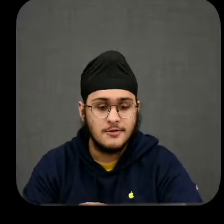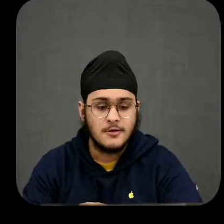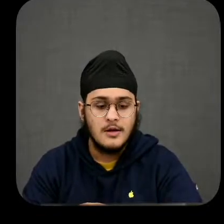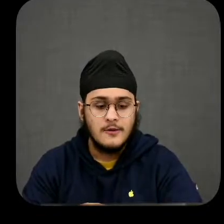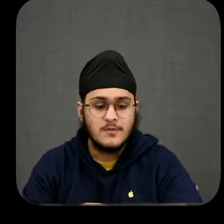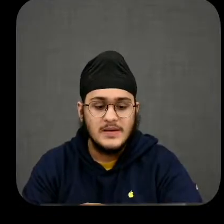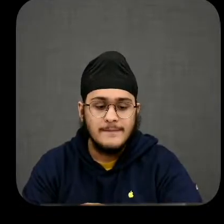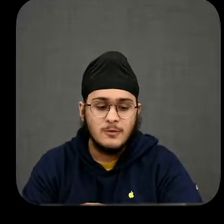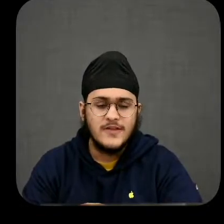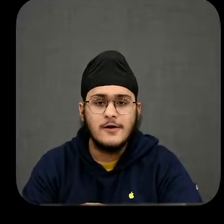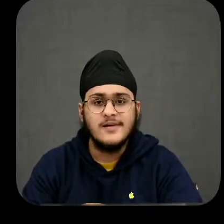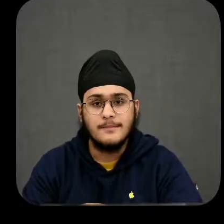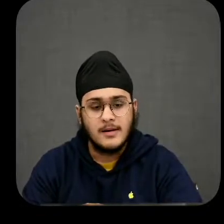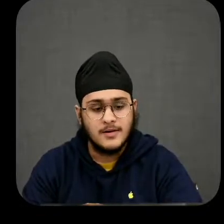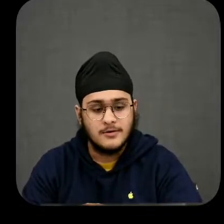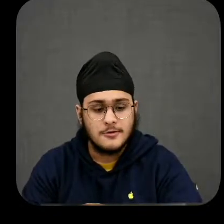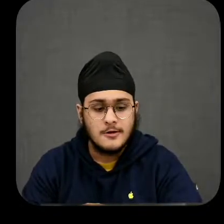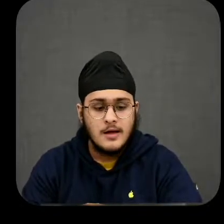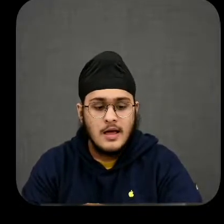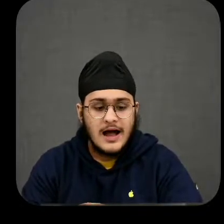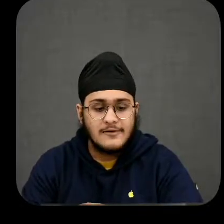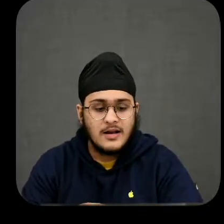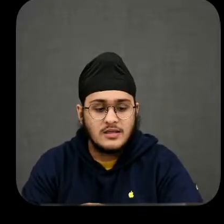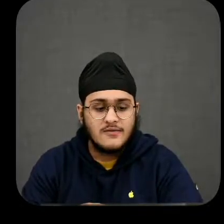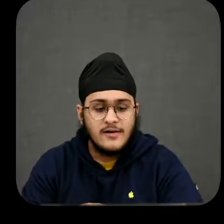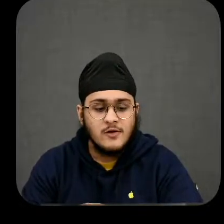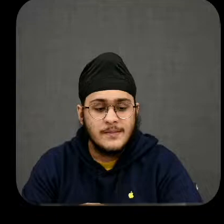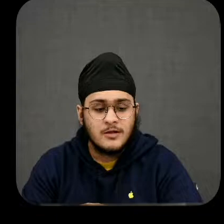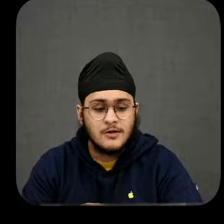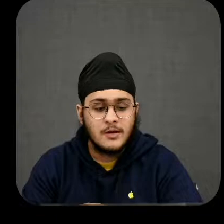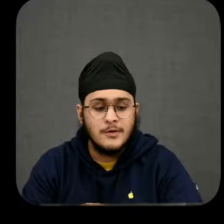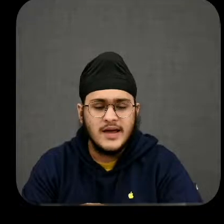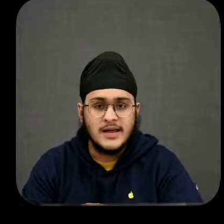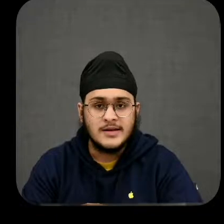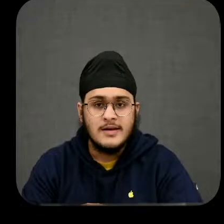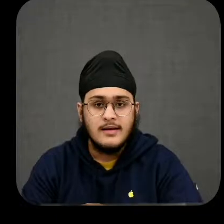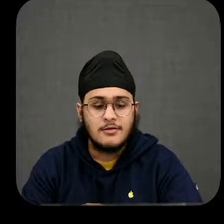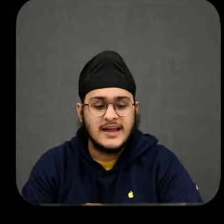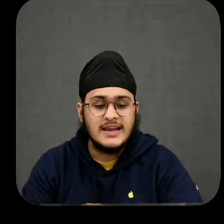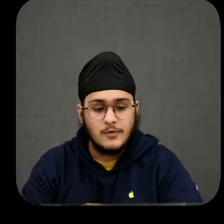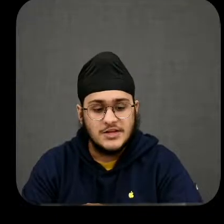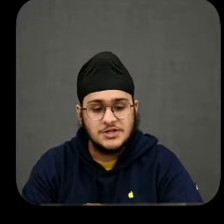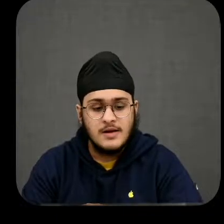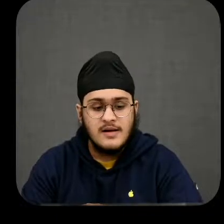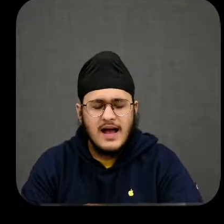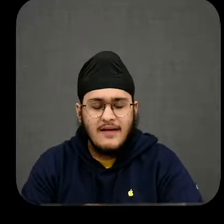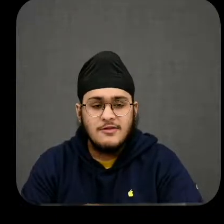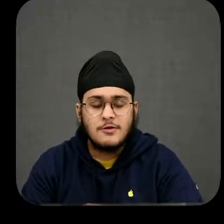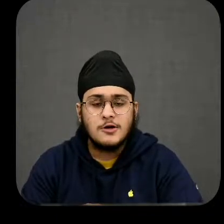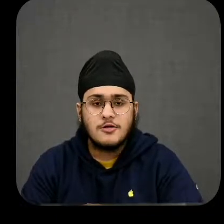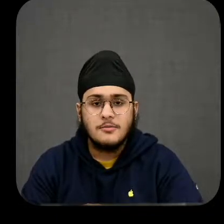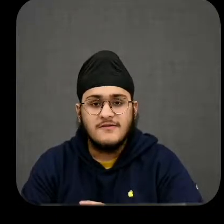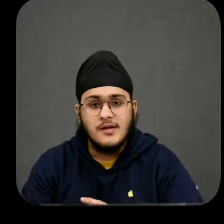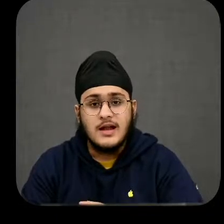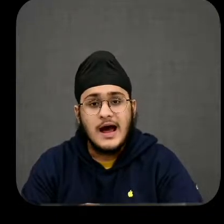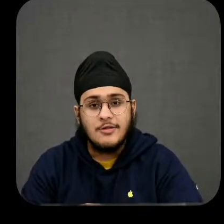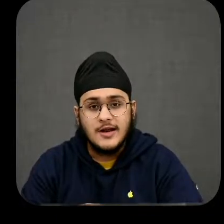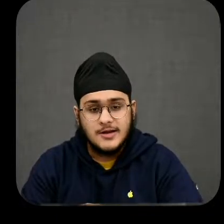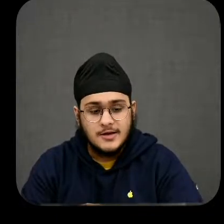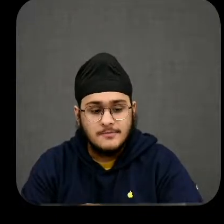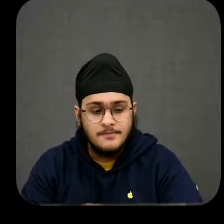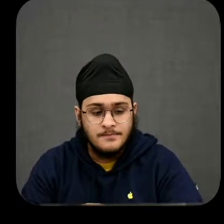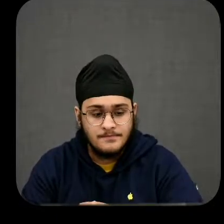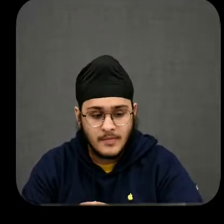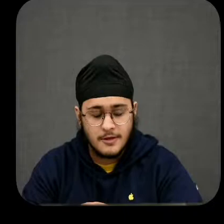interactions with people with hearing impairments, I realized that very few people could communicate in sign language, and this could cause them to feel